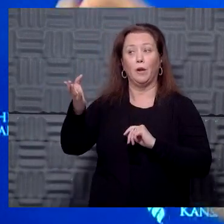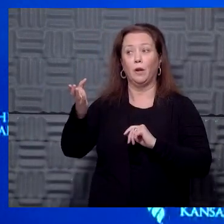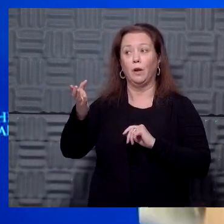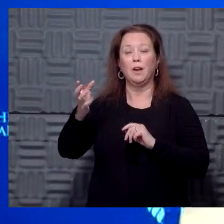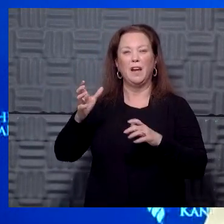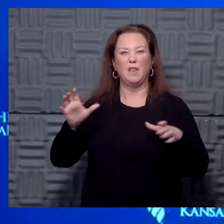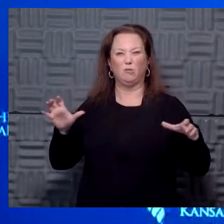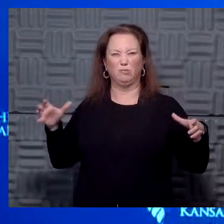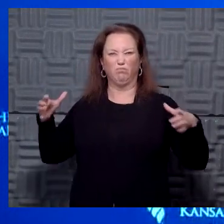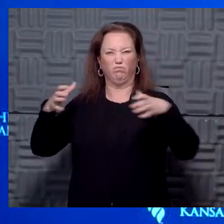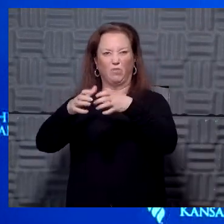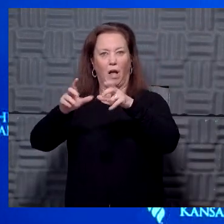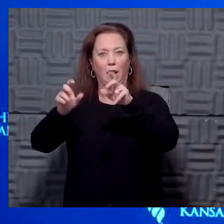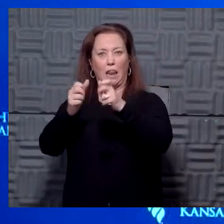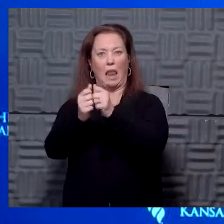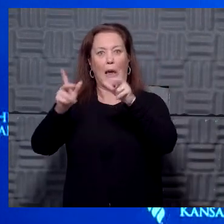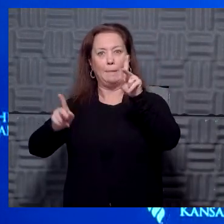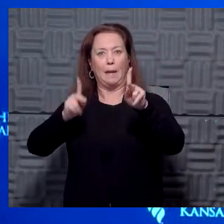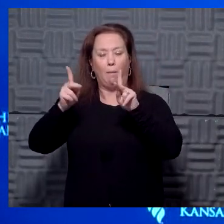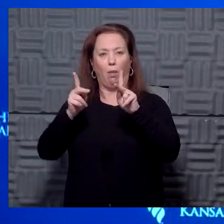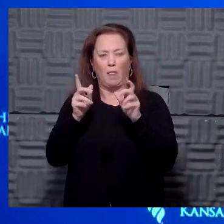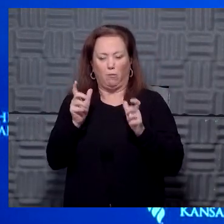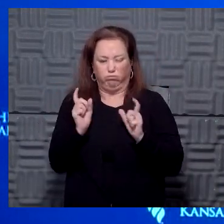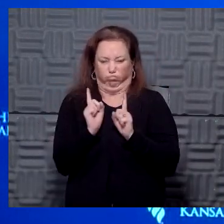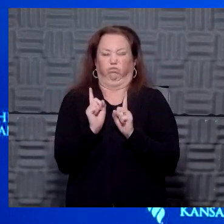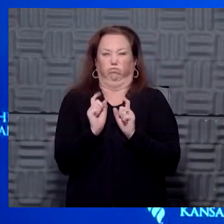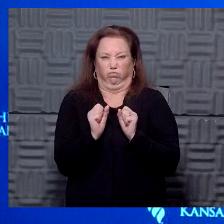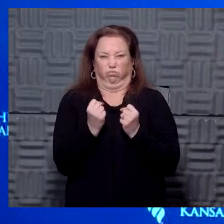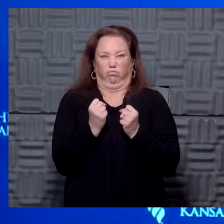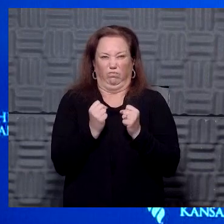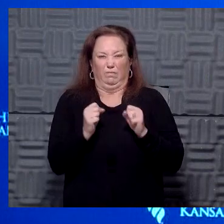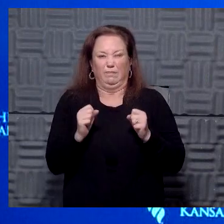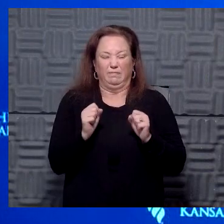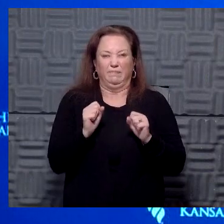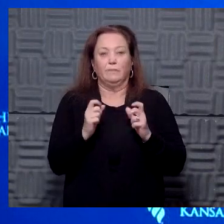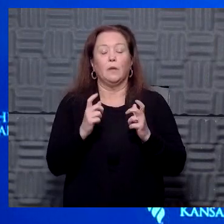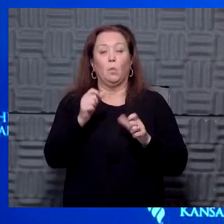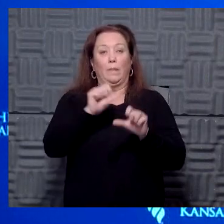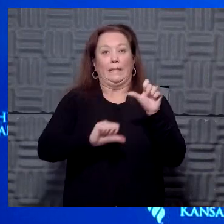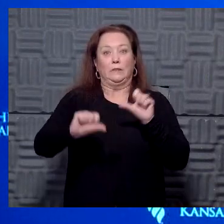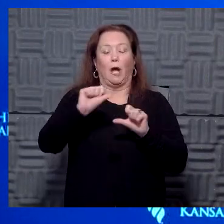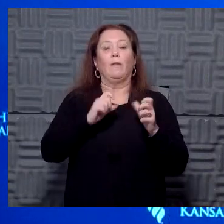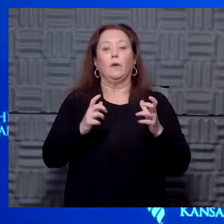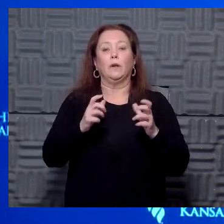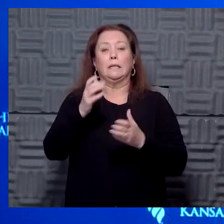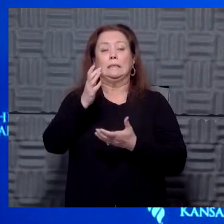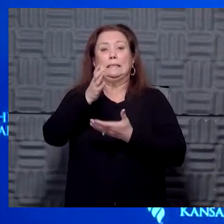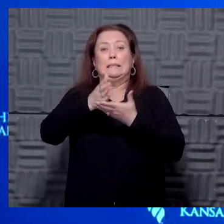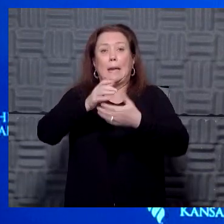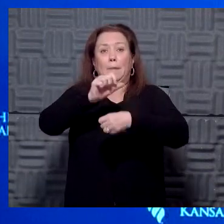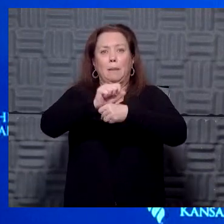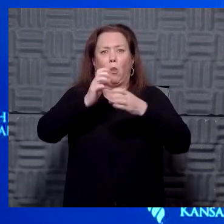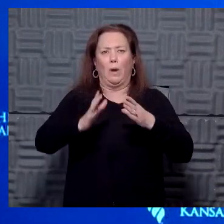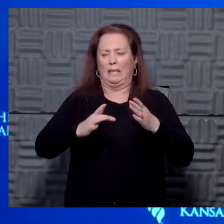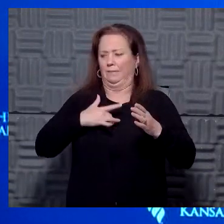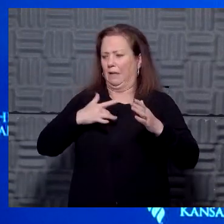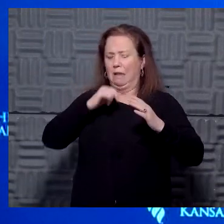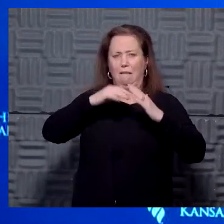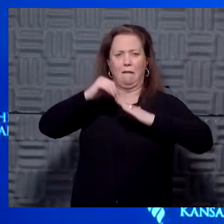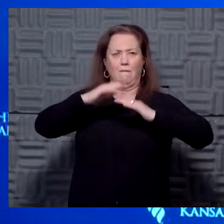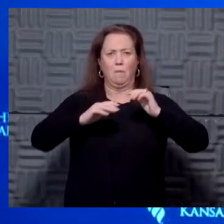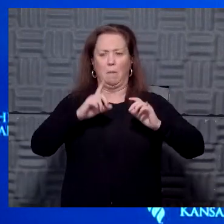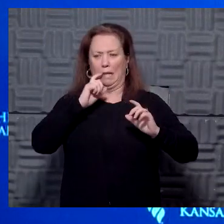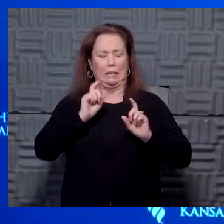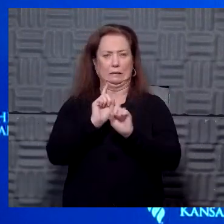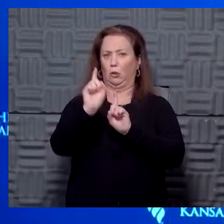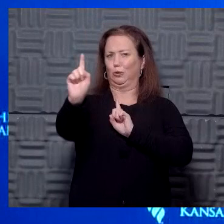big crowd there, too many people. and people all jammed together. And some people were out there, and some of the employees were even uncomfortable because nobody would maintain